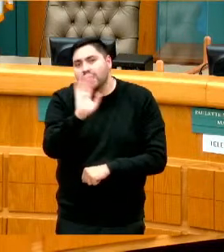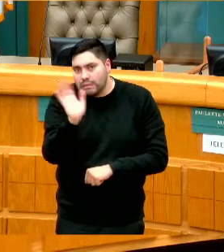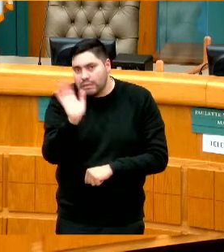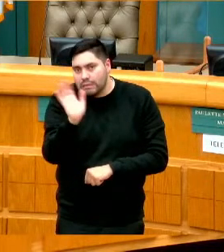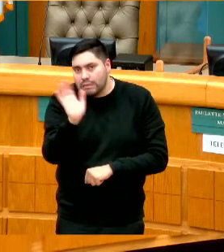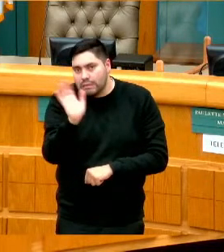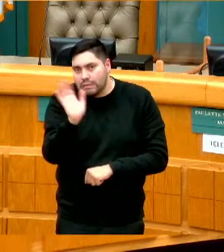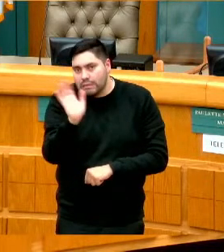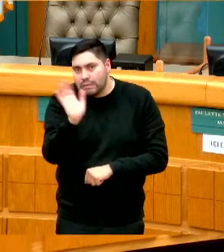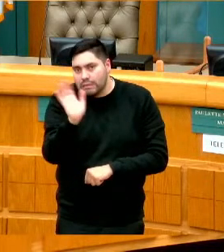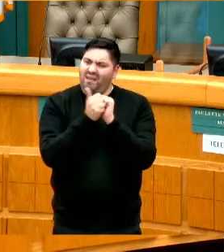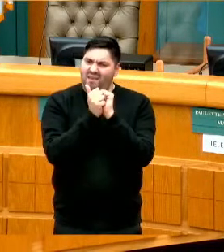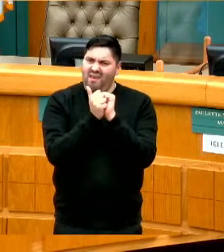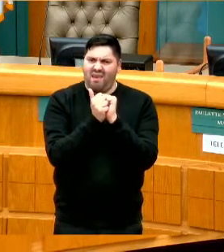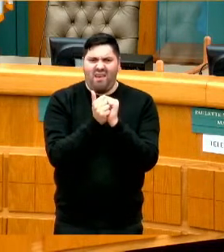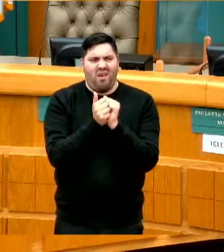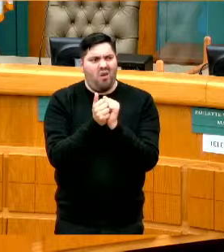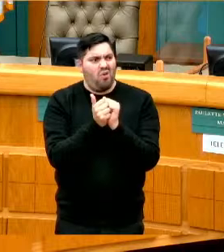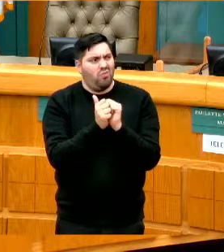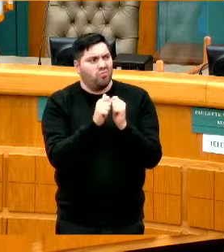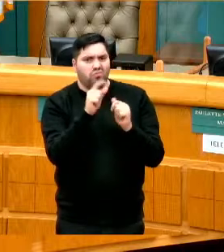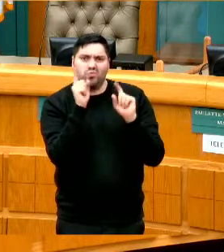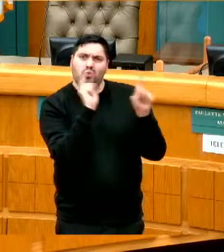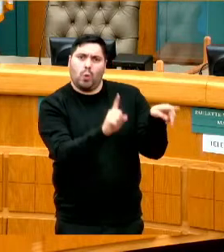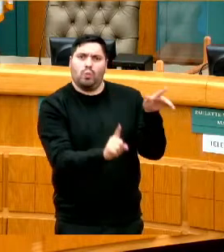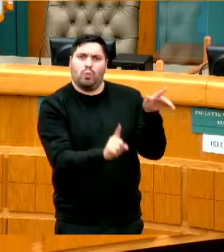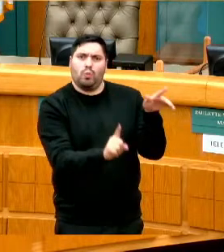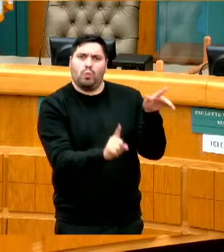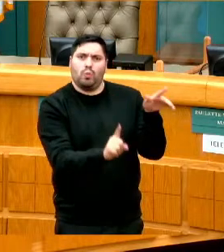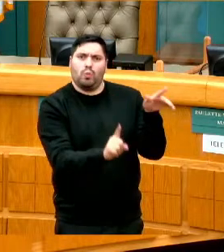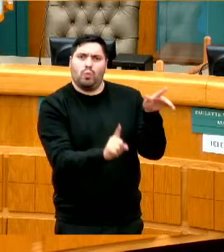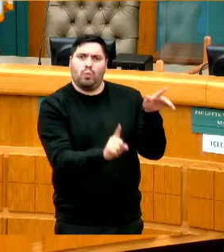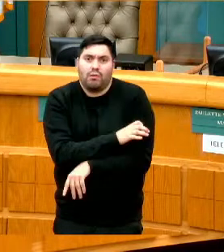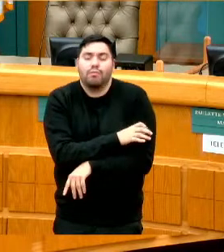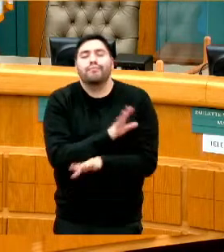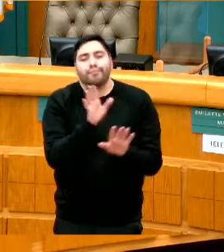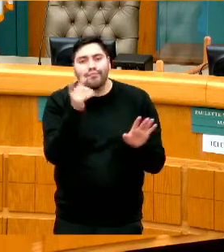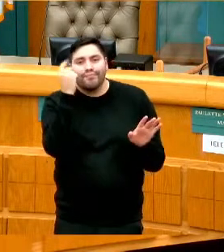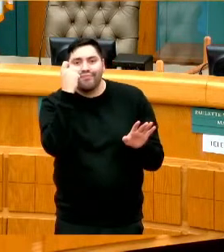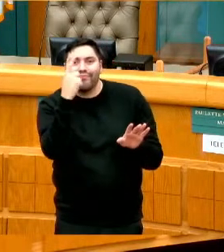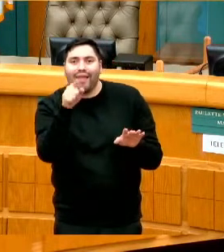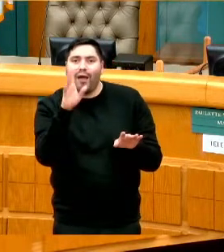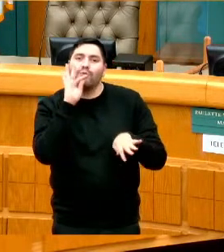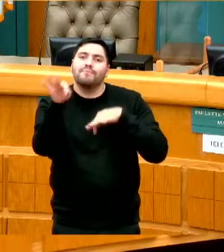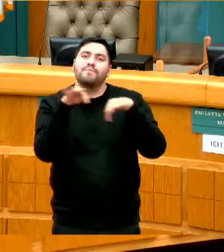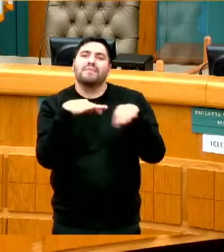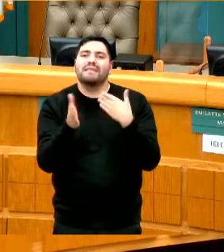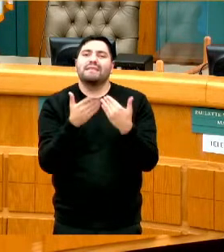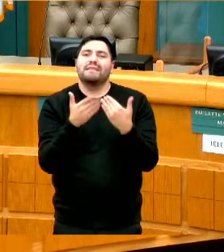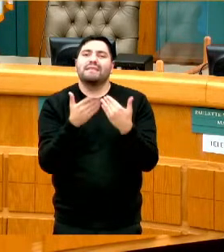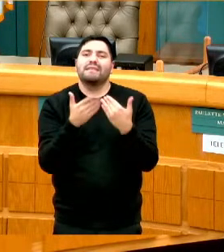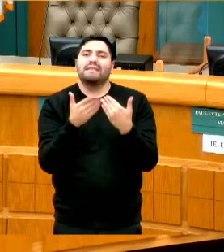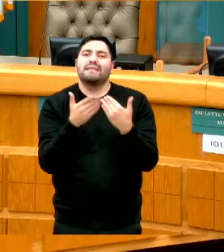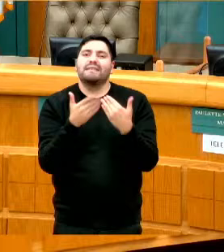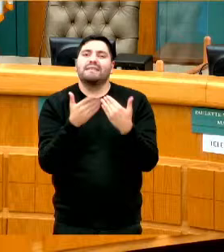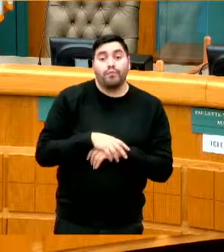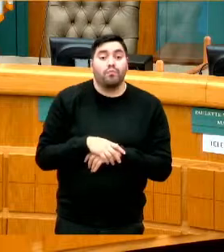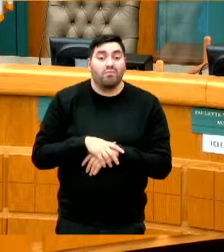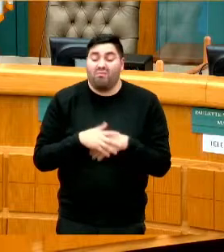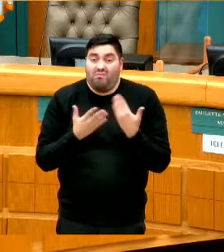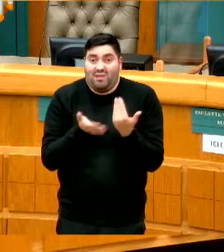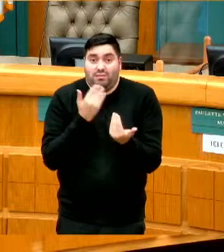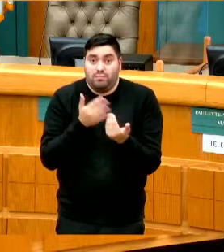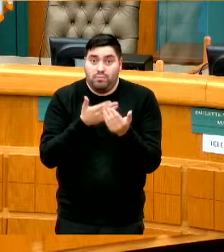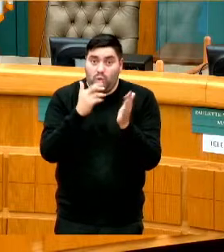into one of the health district's mass clinics? Let's see if I can't make it a little easier for you all. So number one, you can